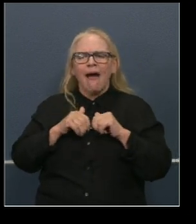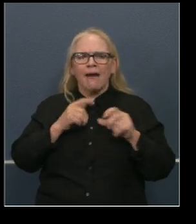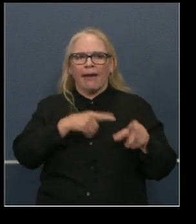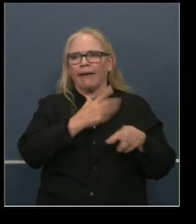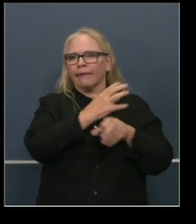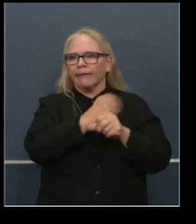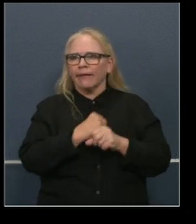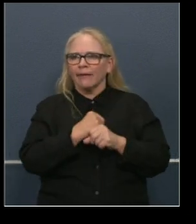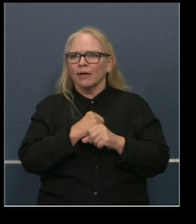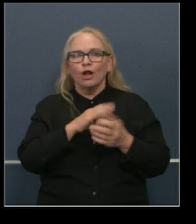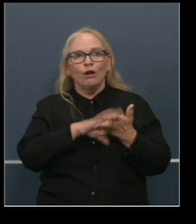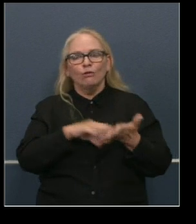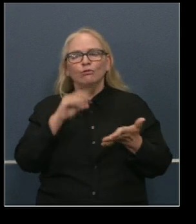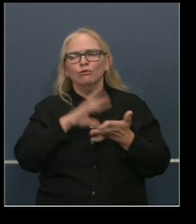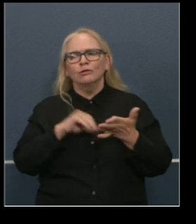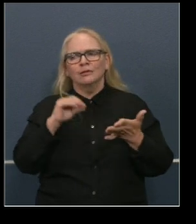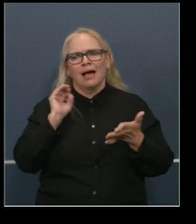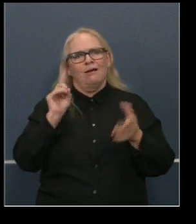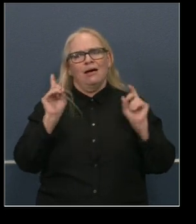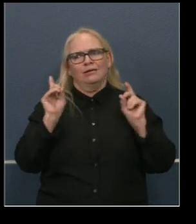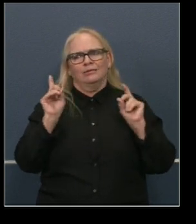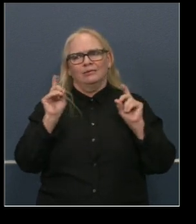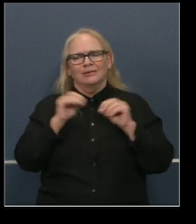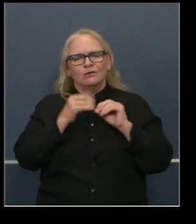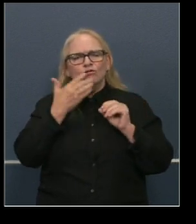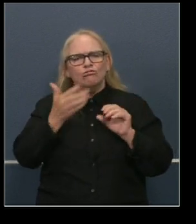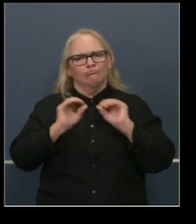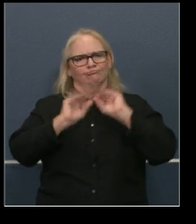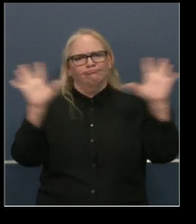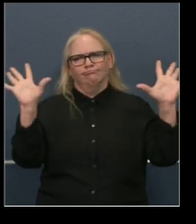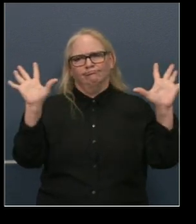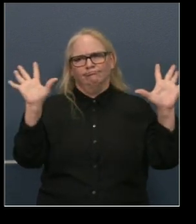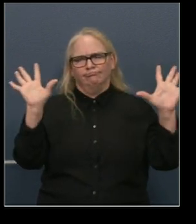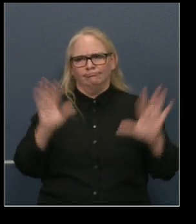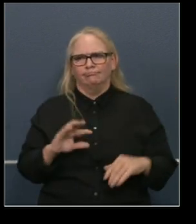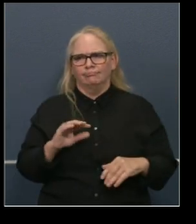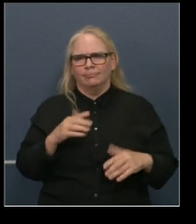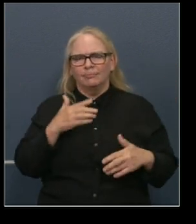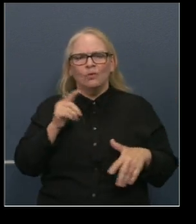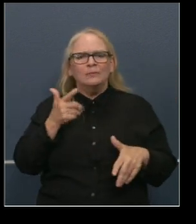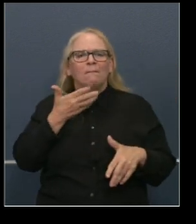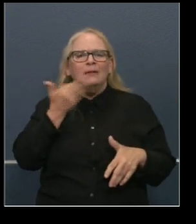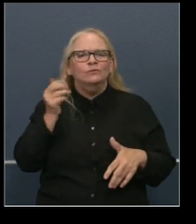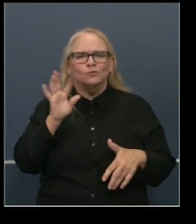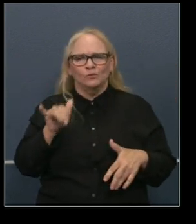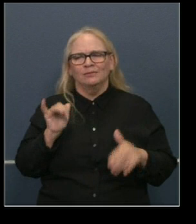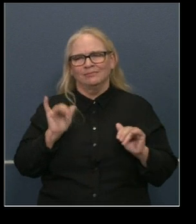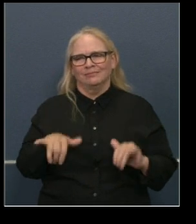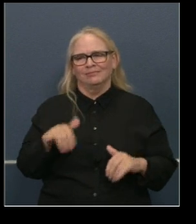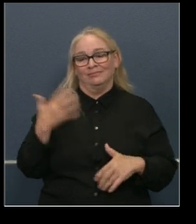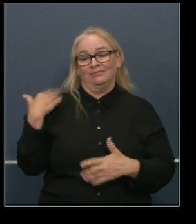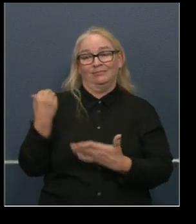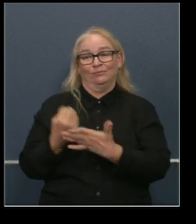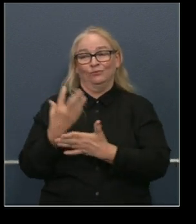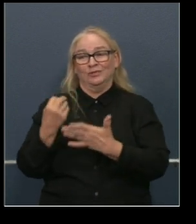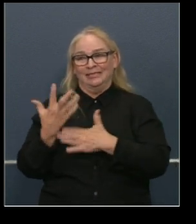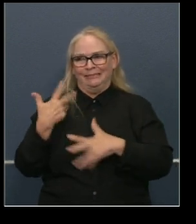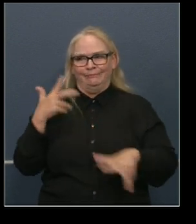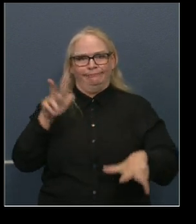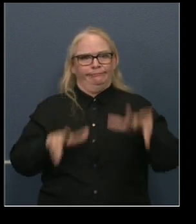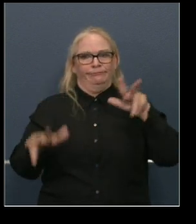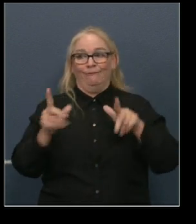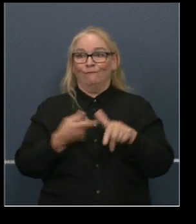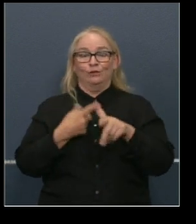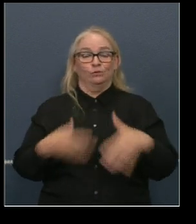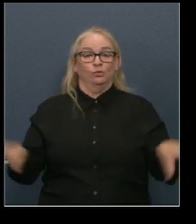be done in a much more coherent way than we were able to do in the spring. Remember, in the spring when we first closed schools, a lot of people thought it